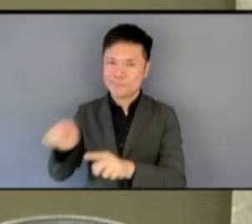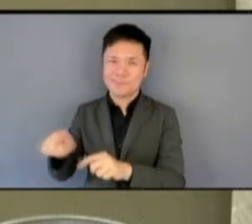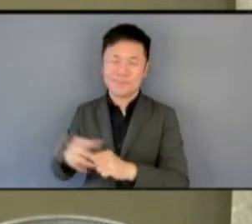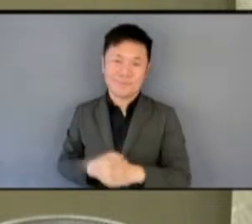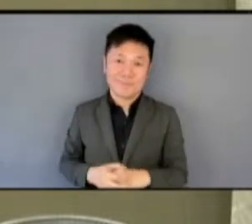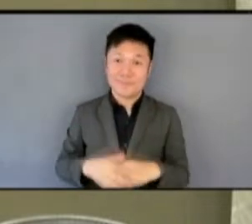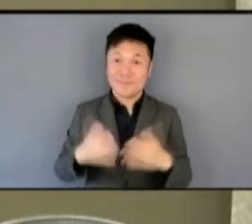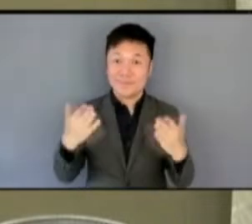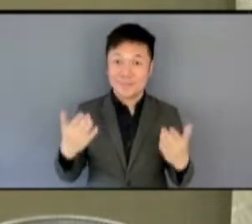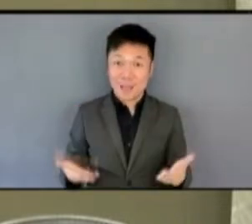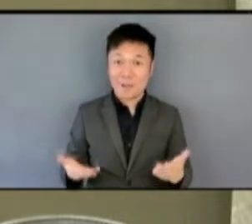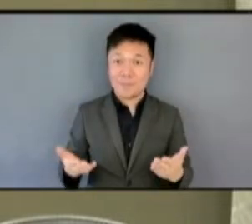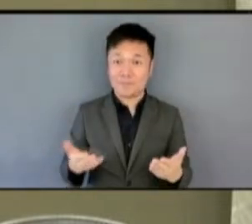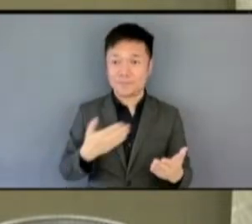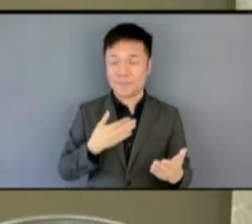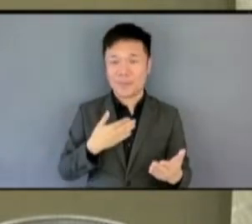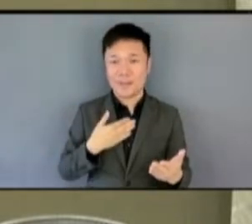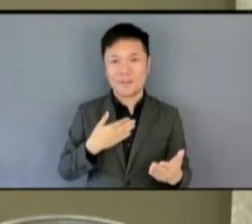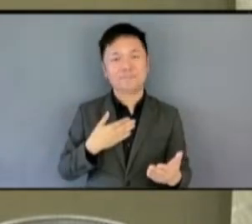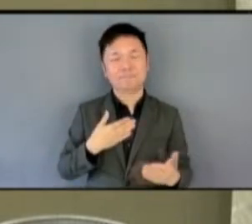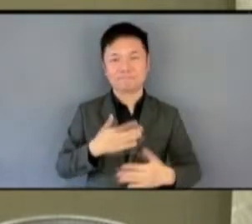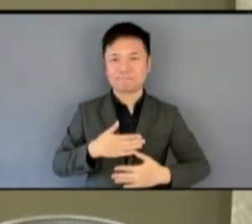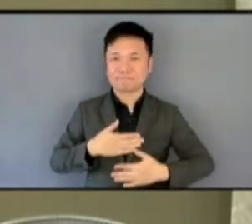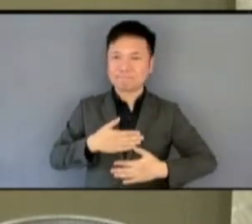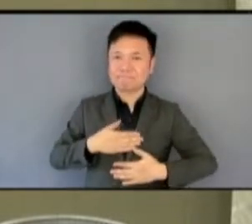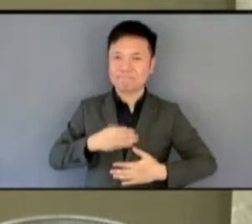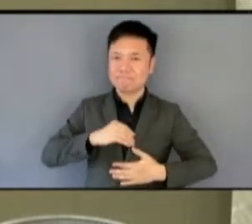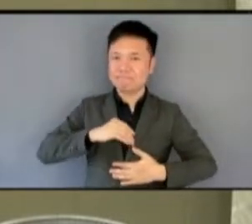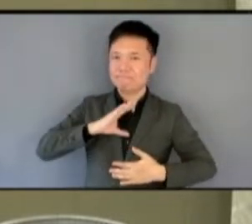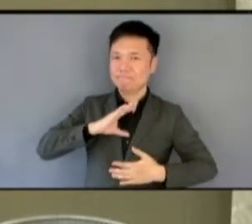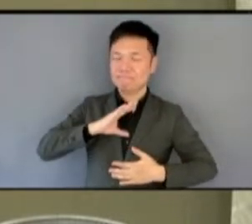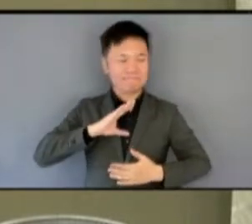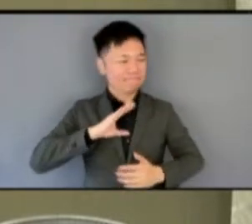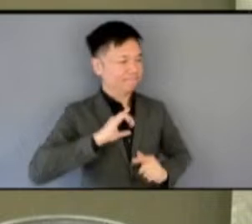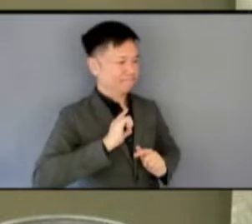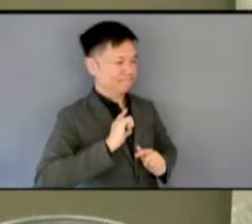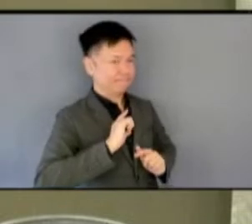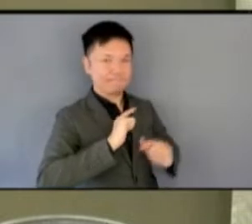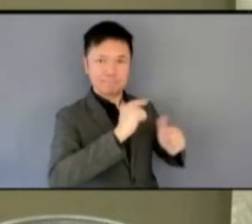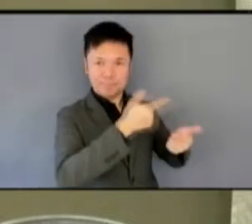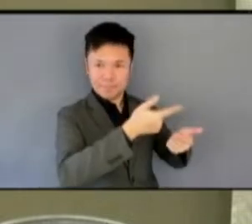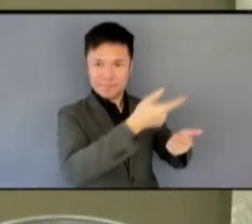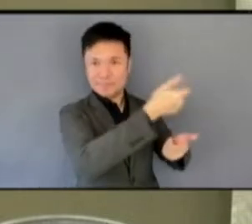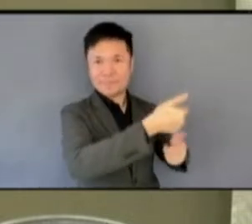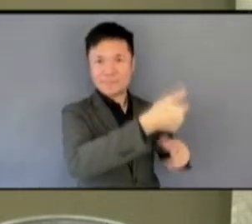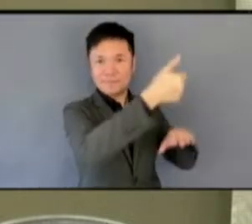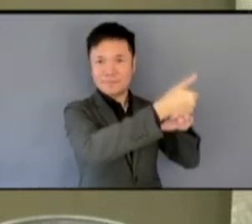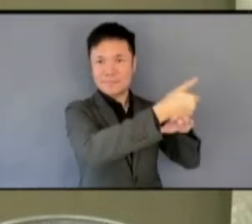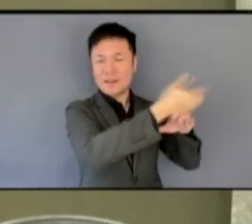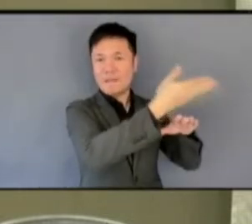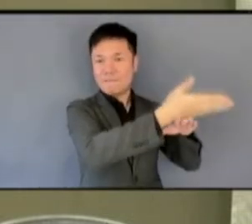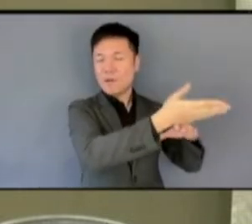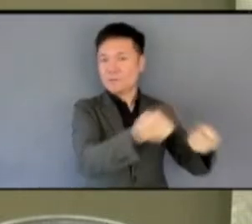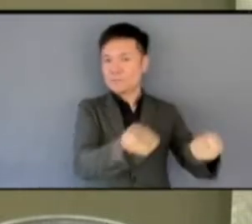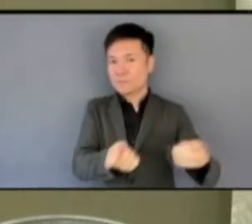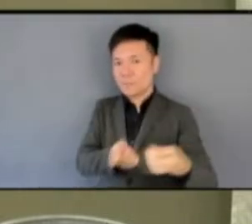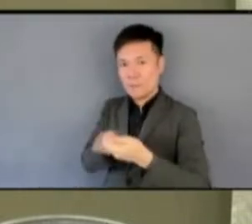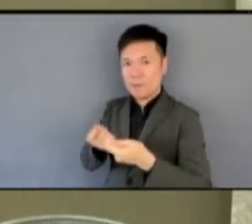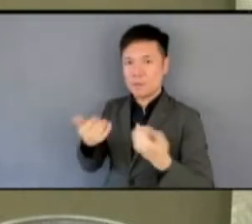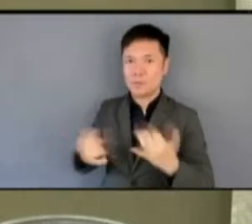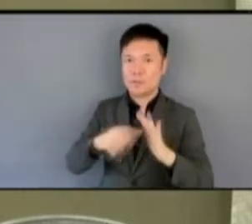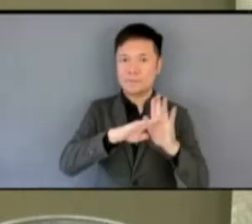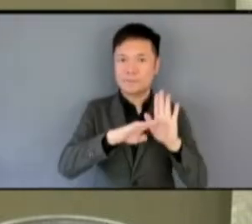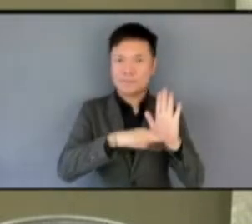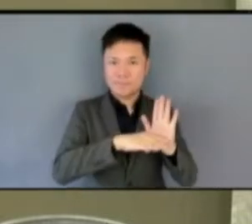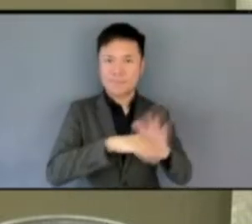the privilege to hand it over to the chair to continue the debate. Thank you very